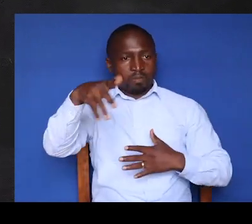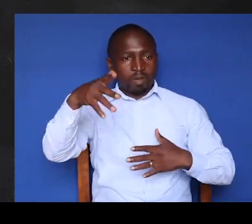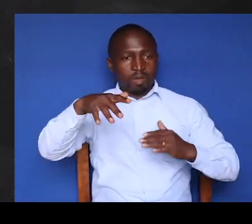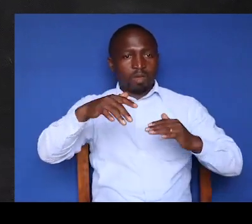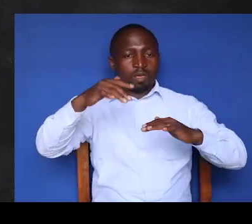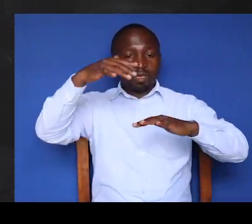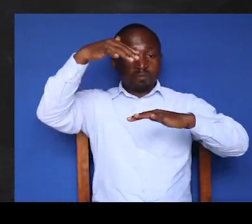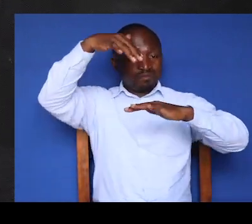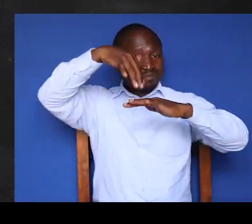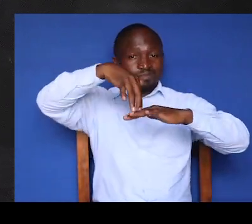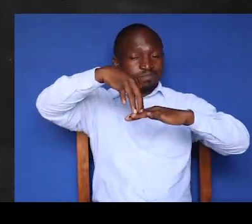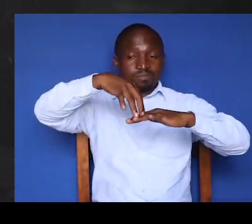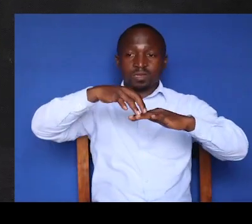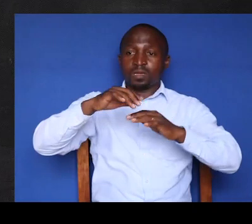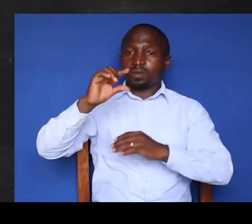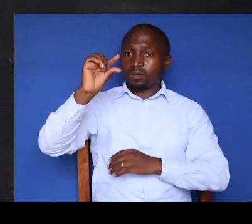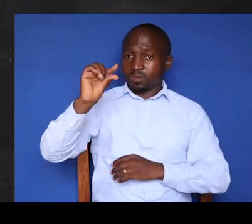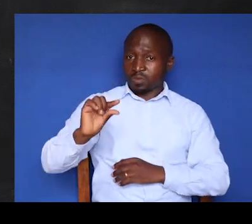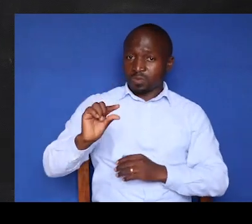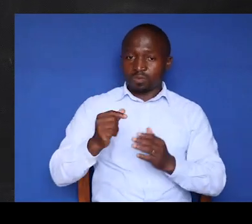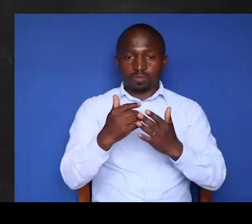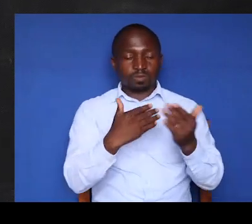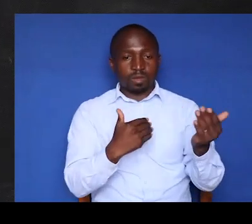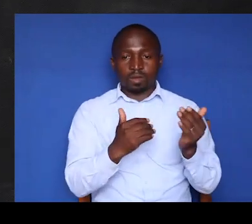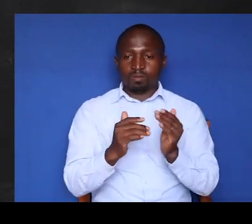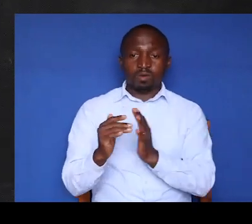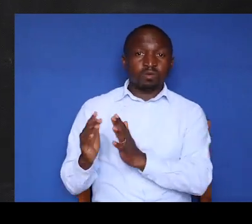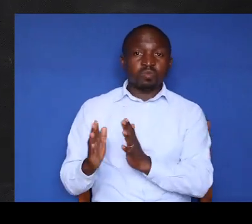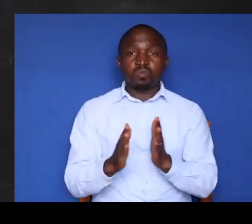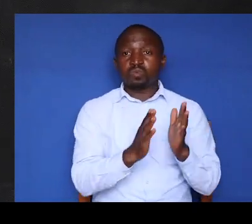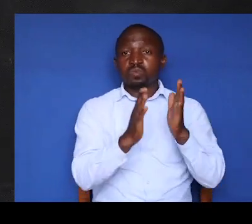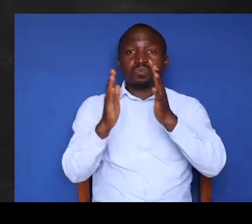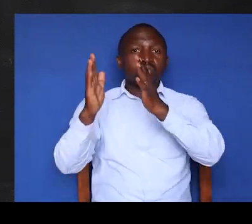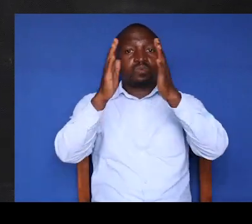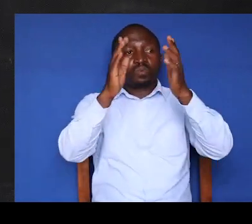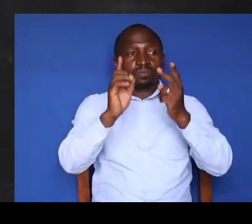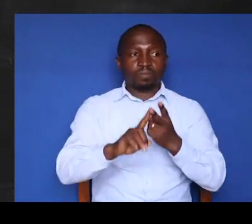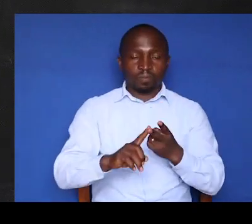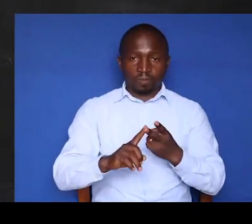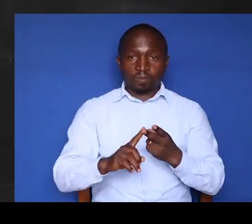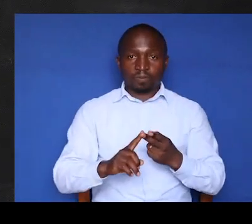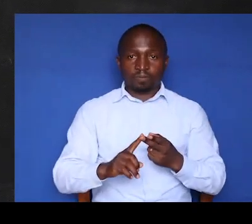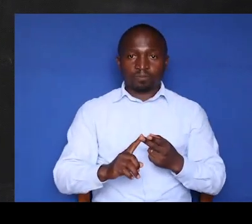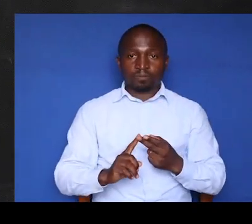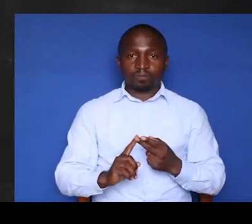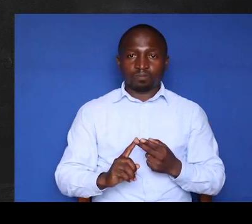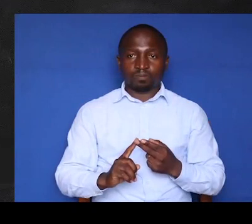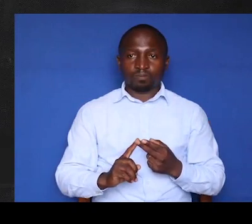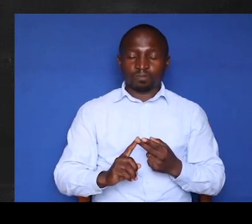lowered because of evapotranspiration as well as transpiration.